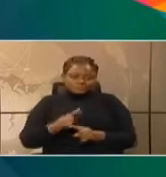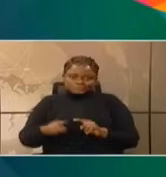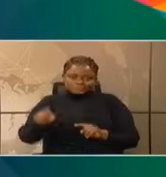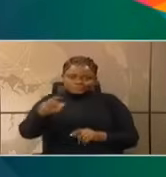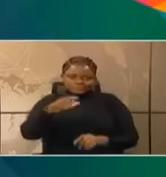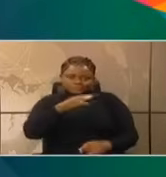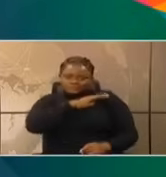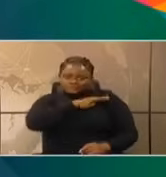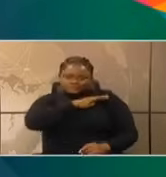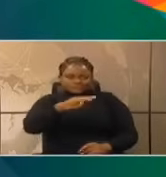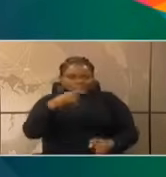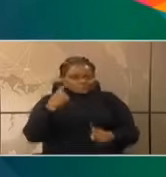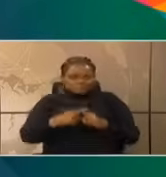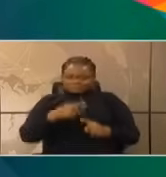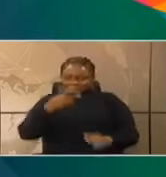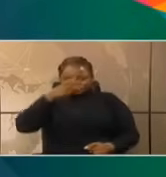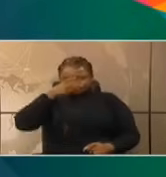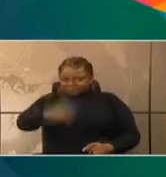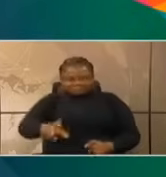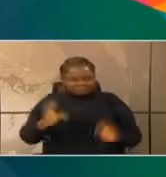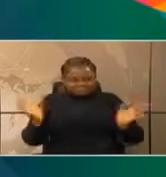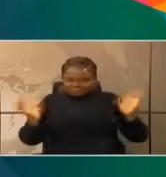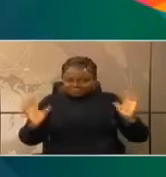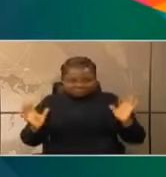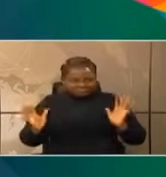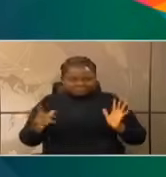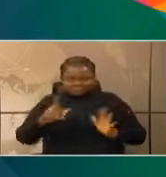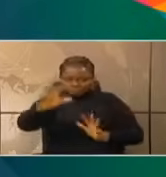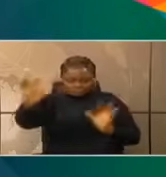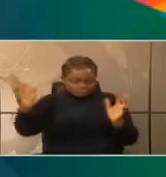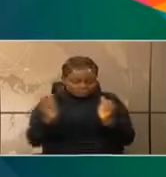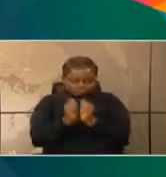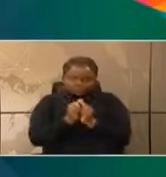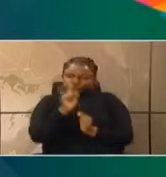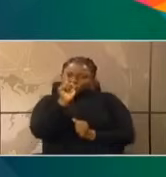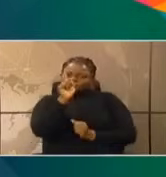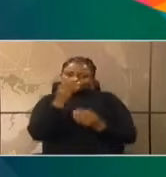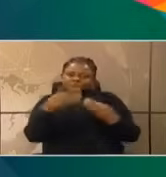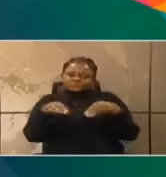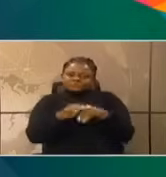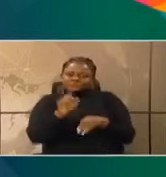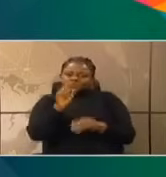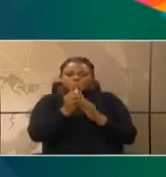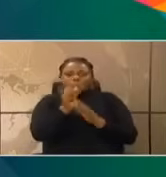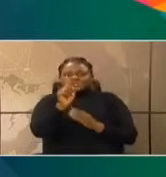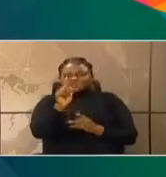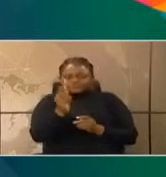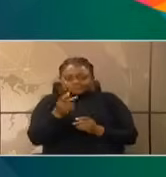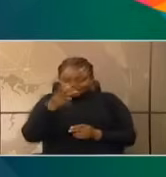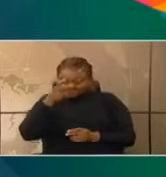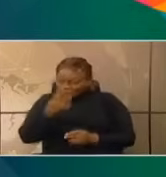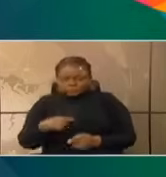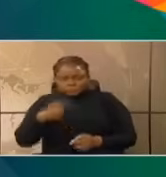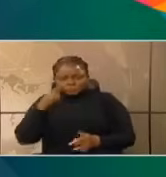You were with us. For the procurement of these ambulances, you have not asked for even one cedi.